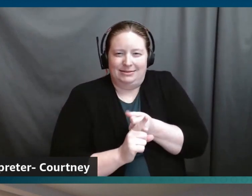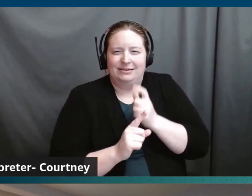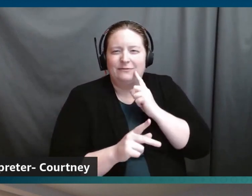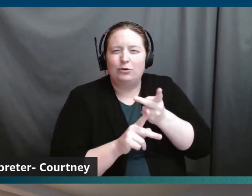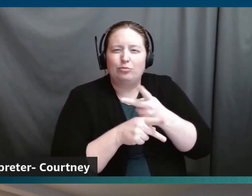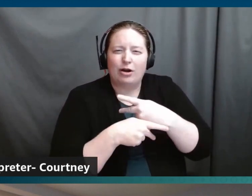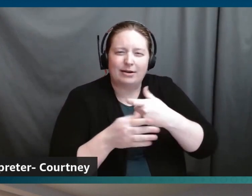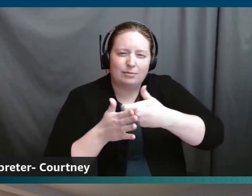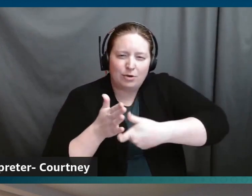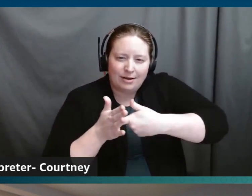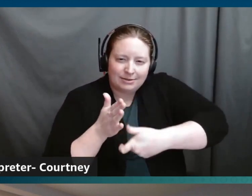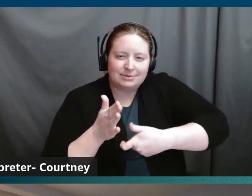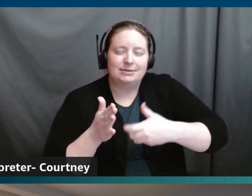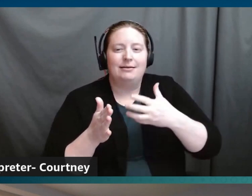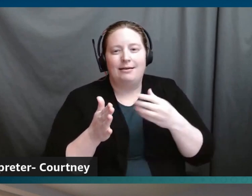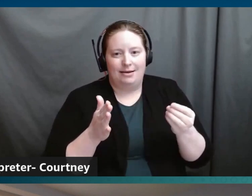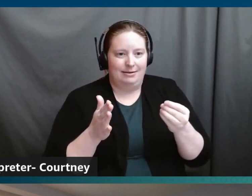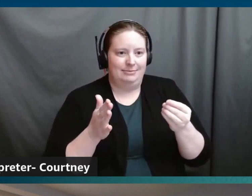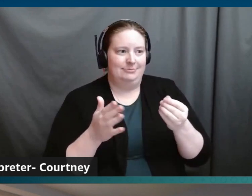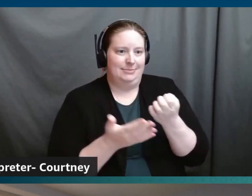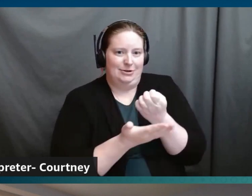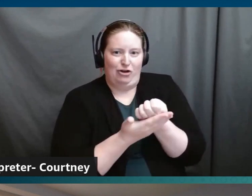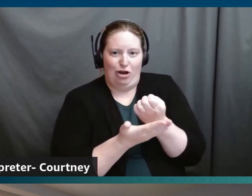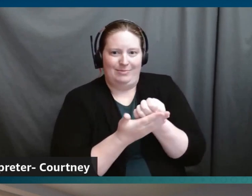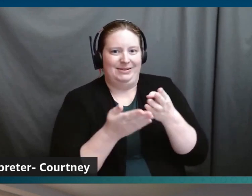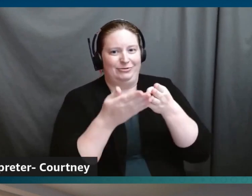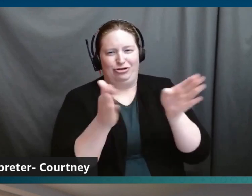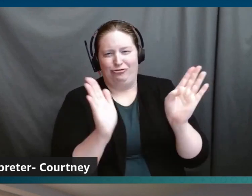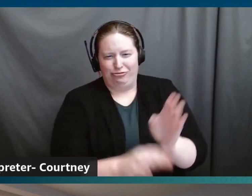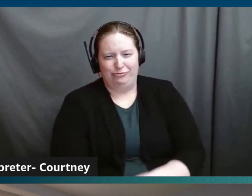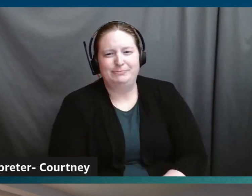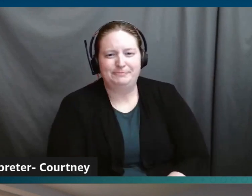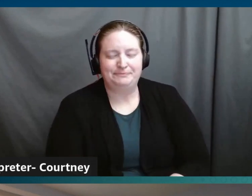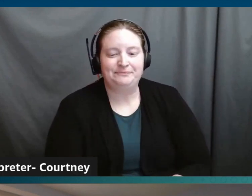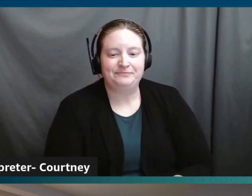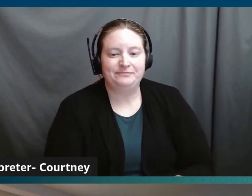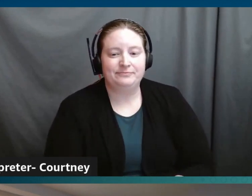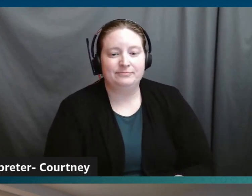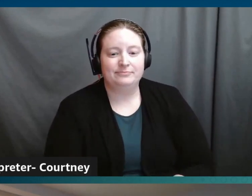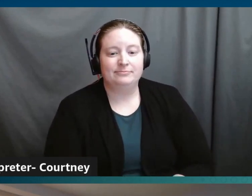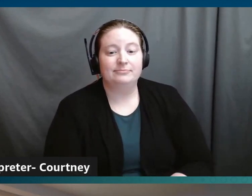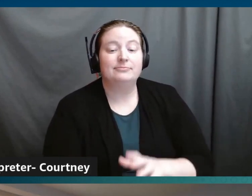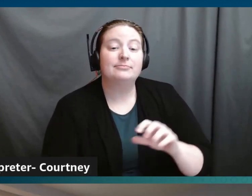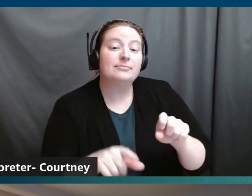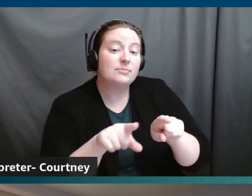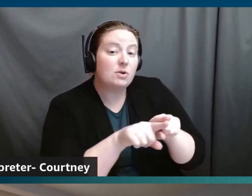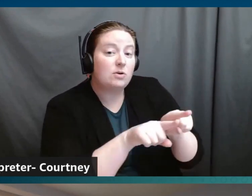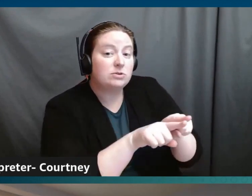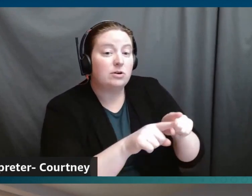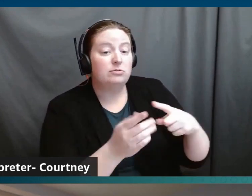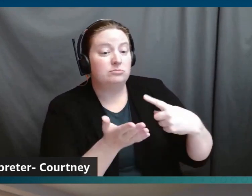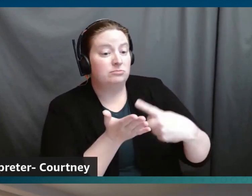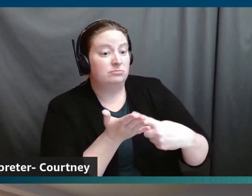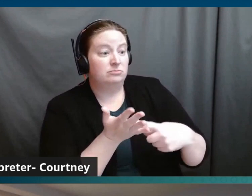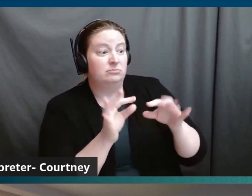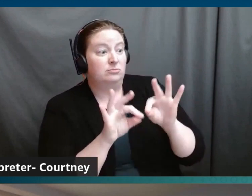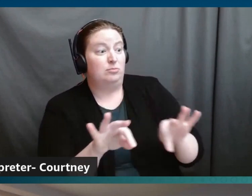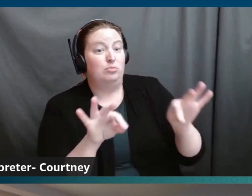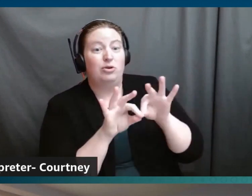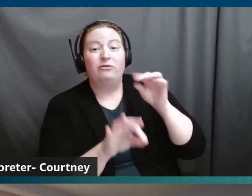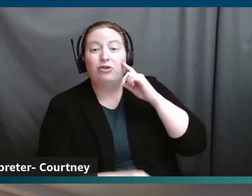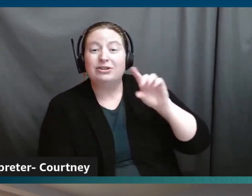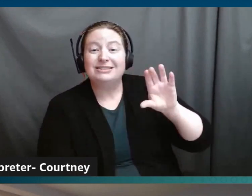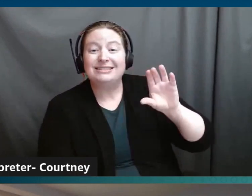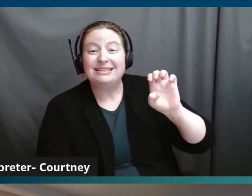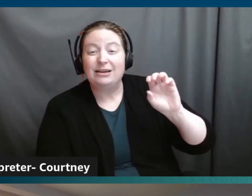and the whole economy in general. All right. And we also talked earlier as well about the importance for CEOs and